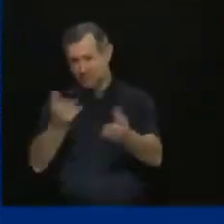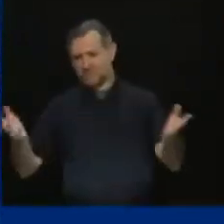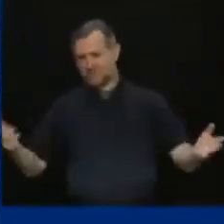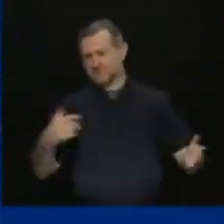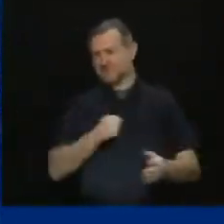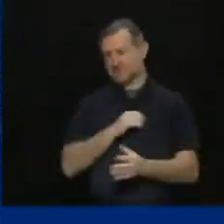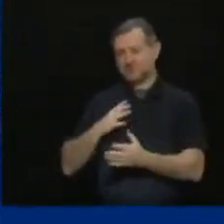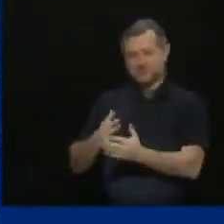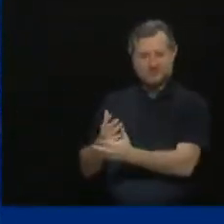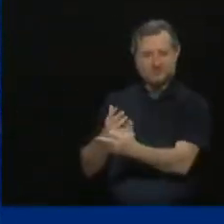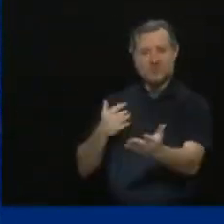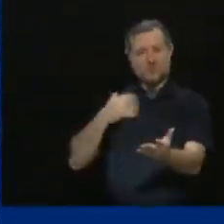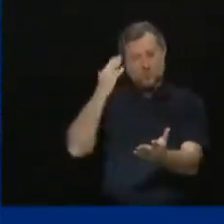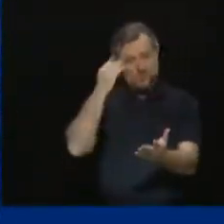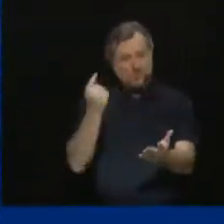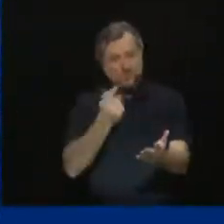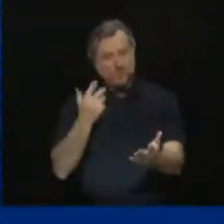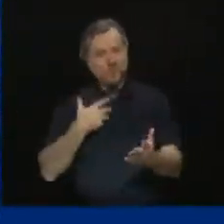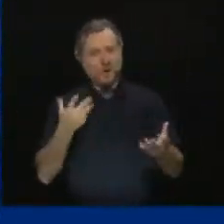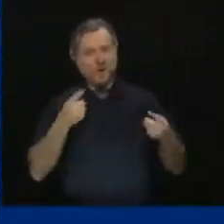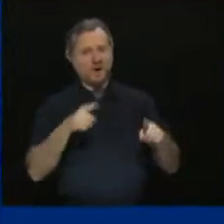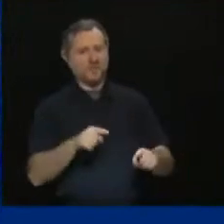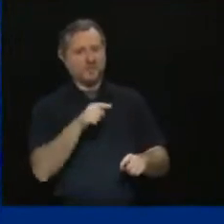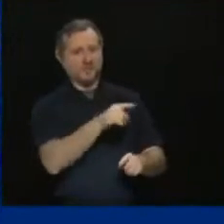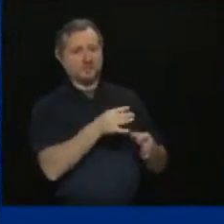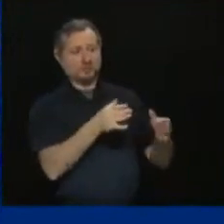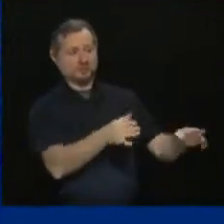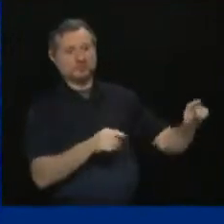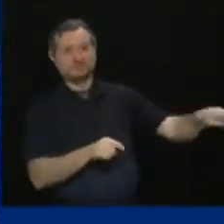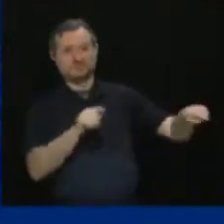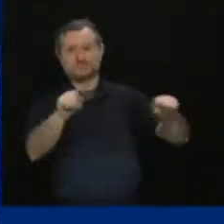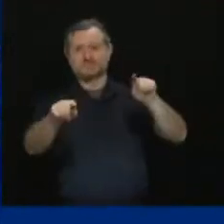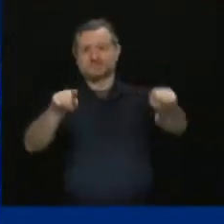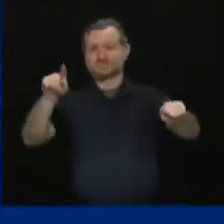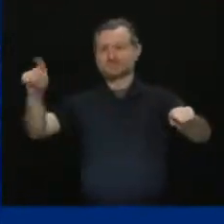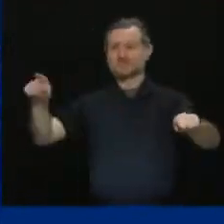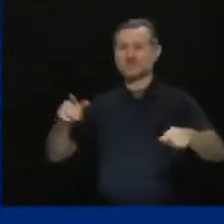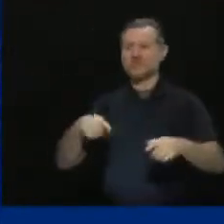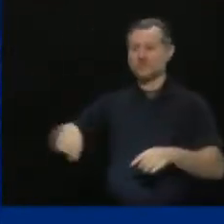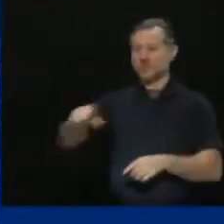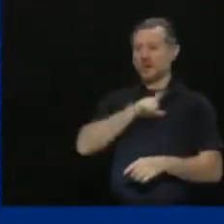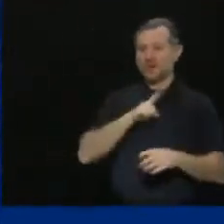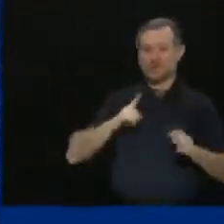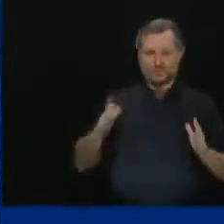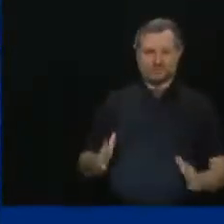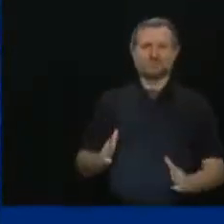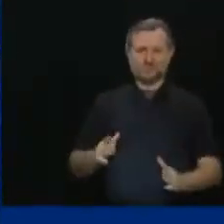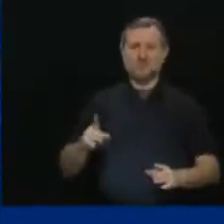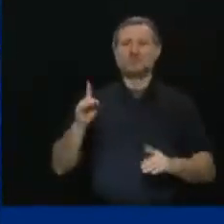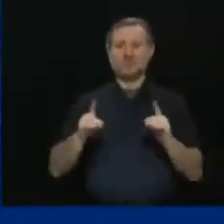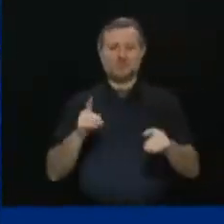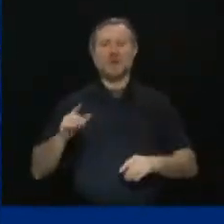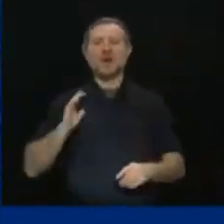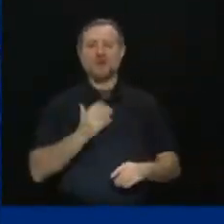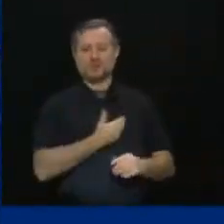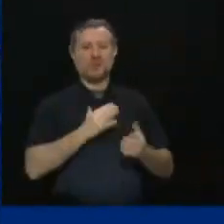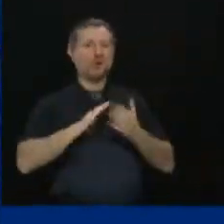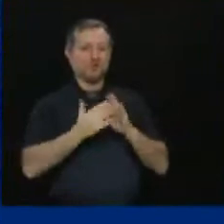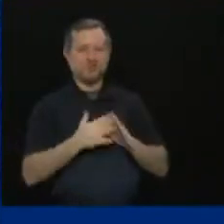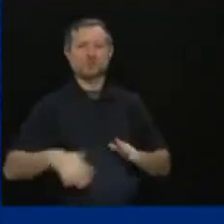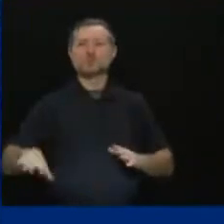the ground. And you all are people in the community that we have chosen to do the